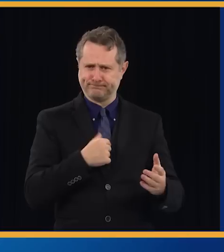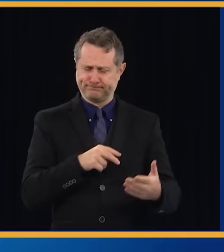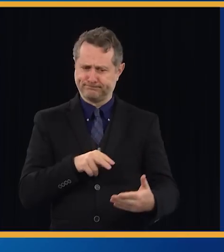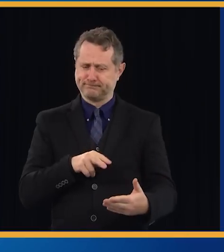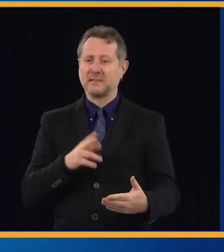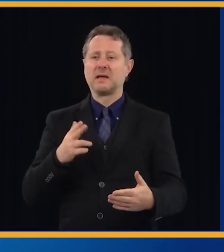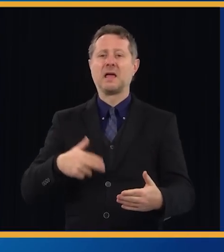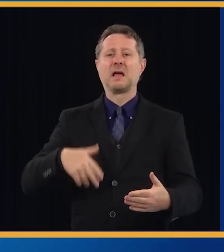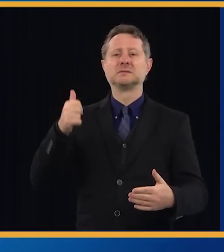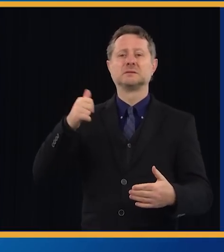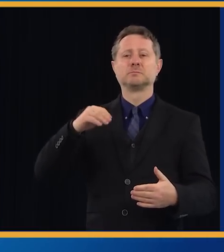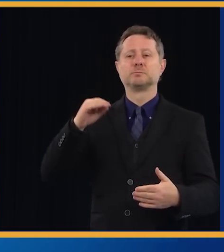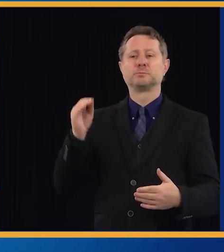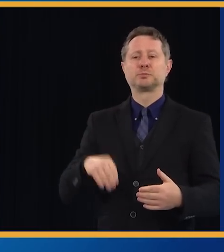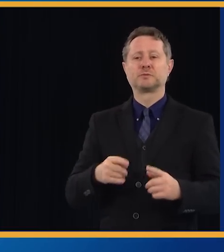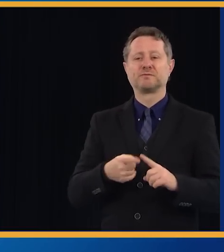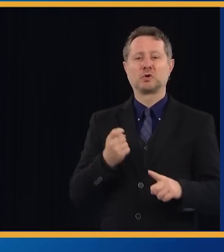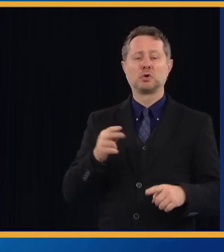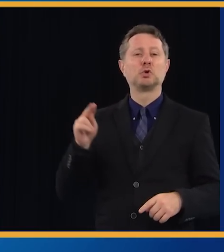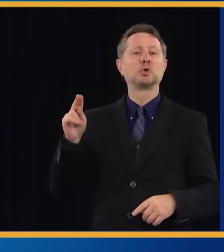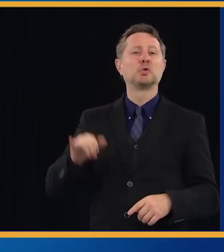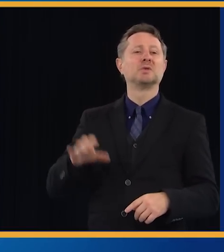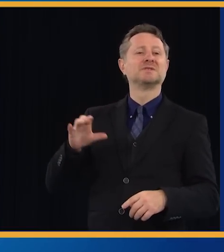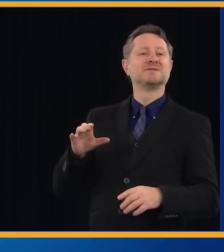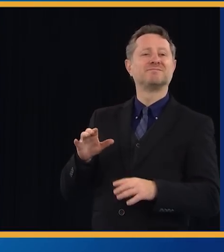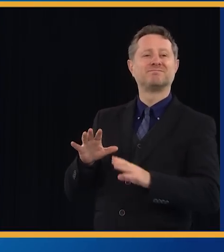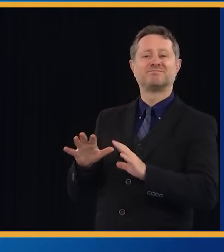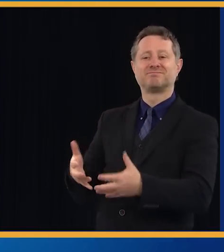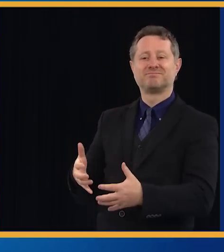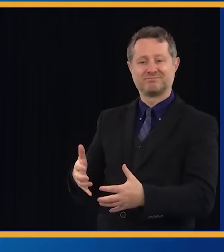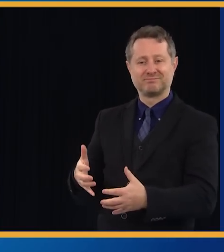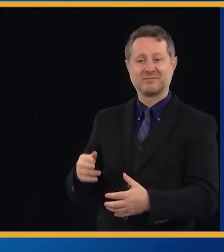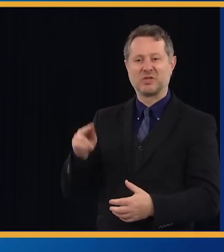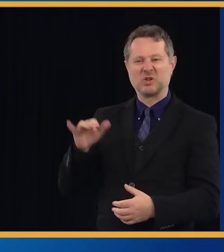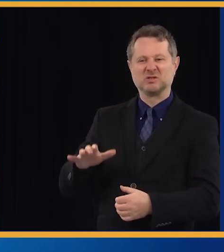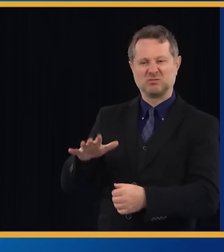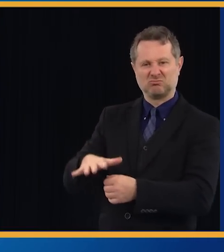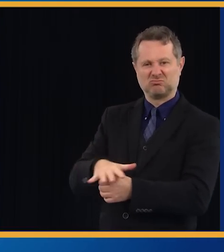York City. And New York City is at 21%.